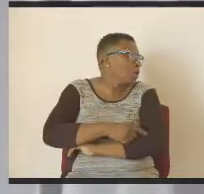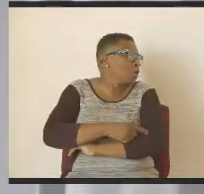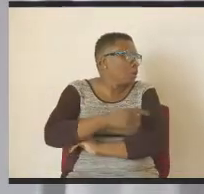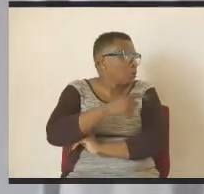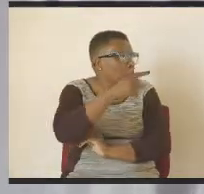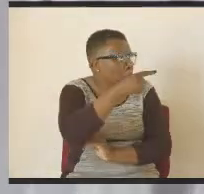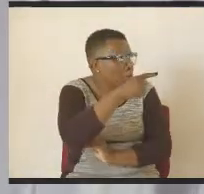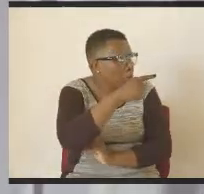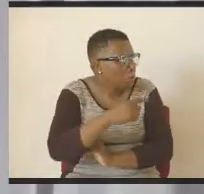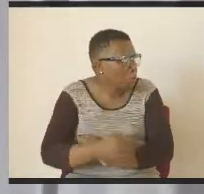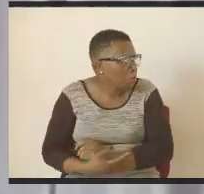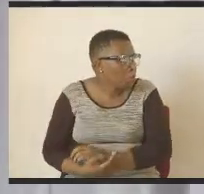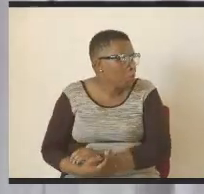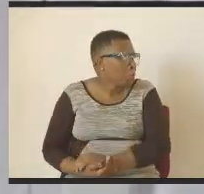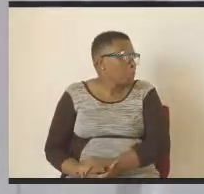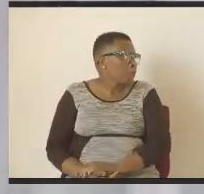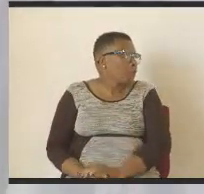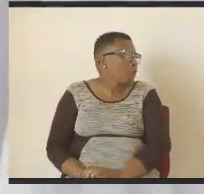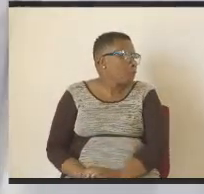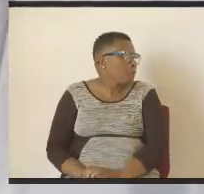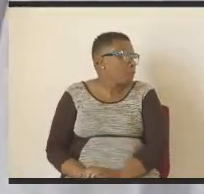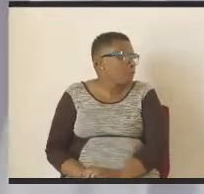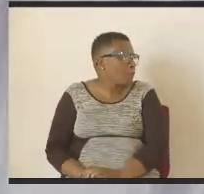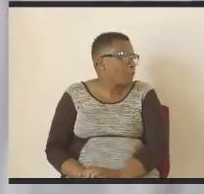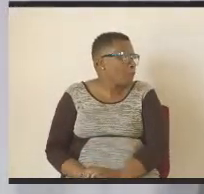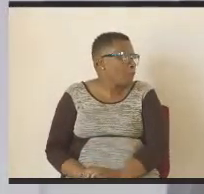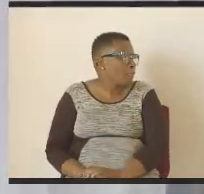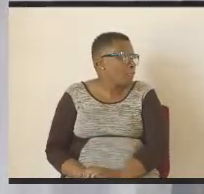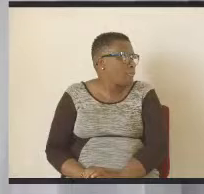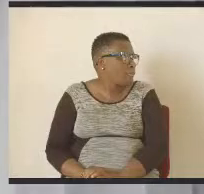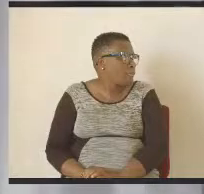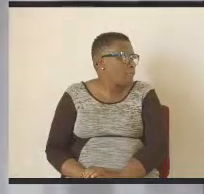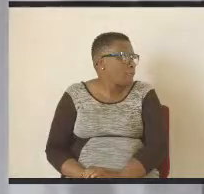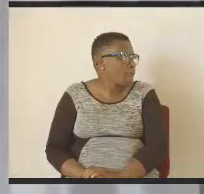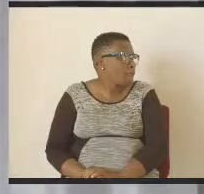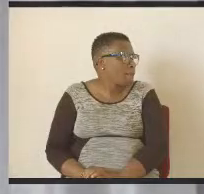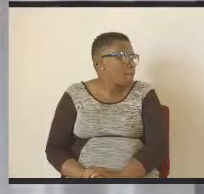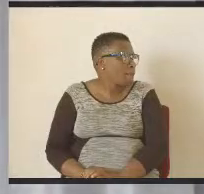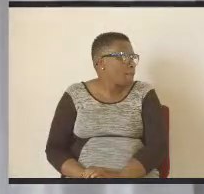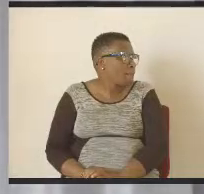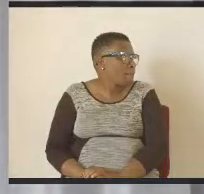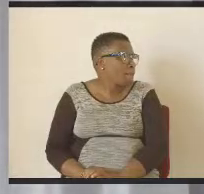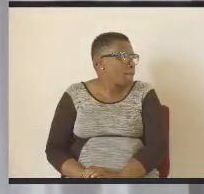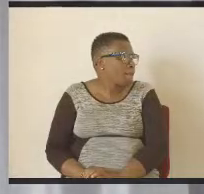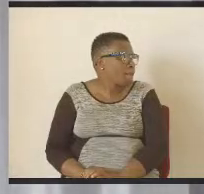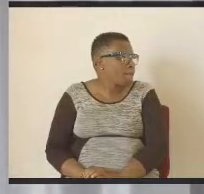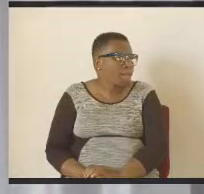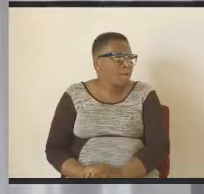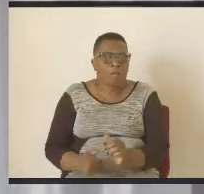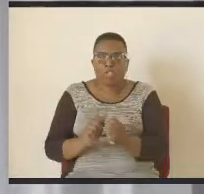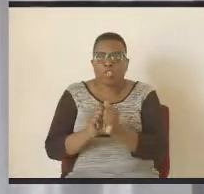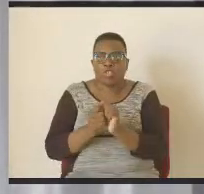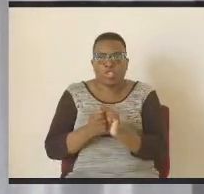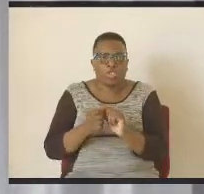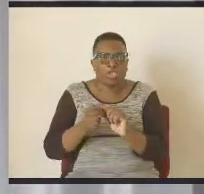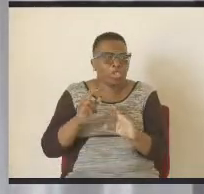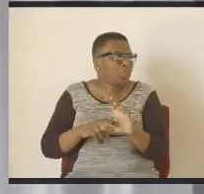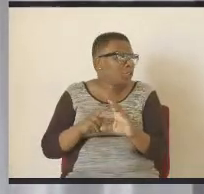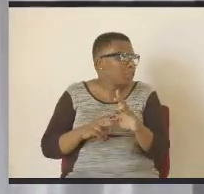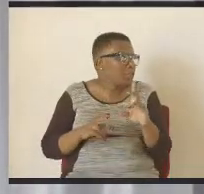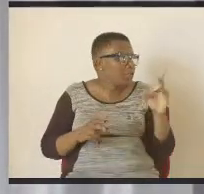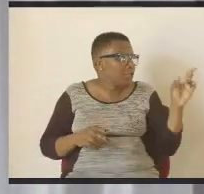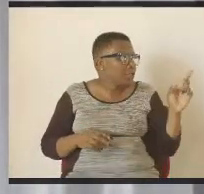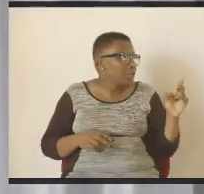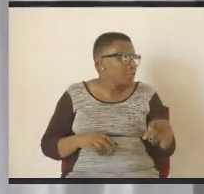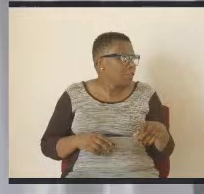right, Sister Etta Hamilton? She used to sit right where Brother Merrick Ennis would sit, but she has changed her position. It's very good to see